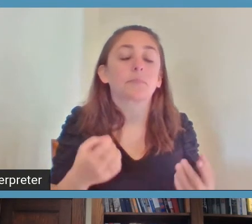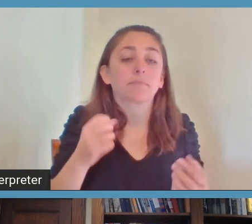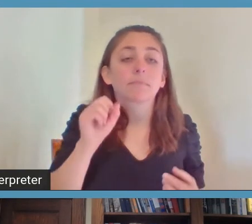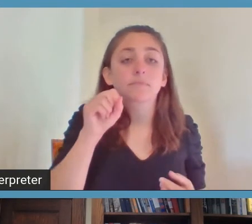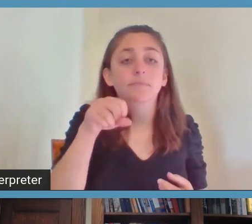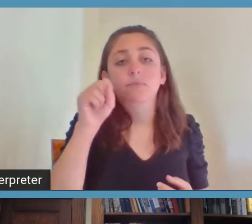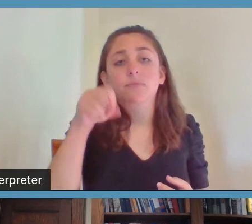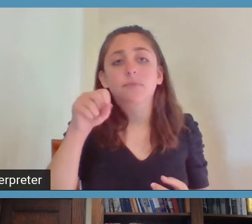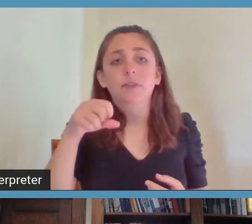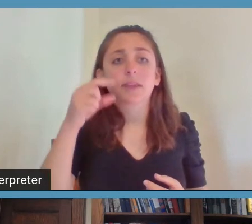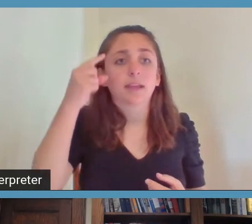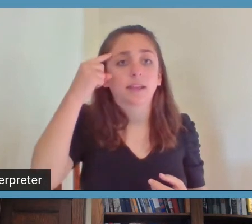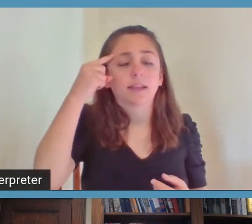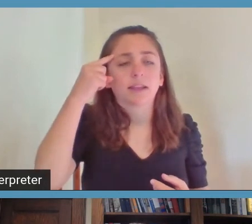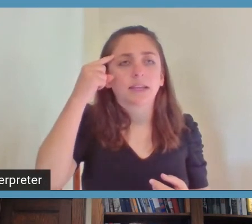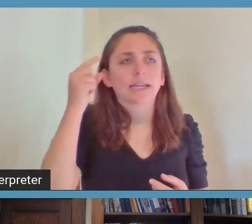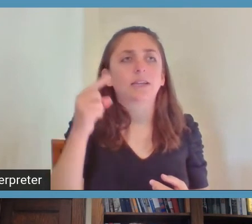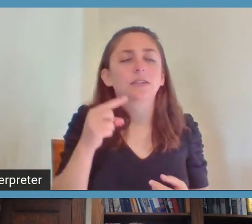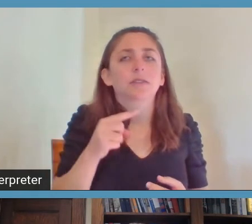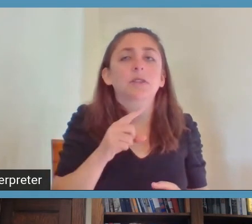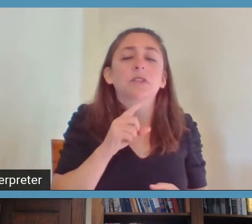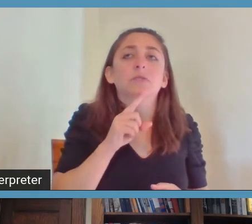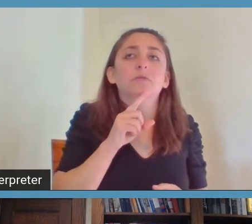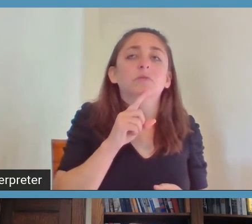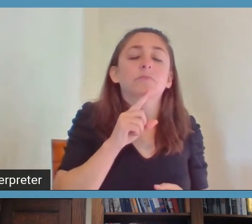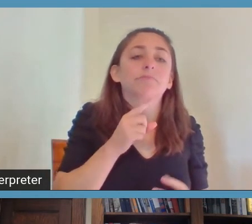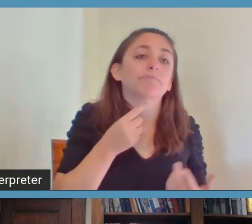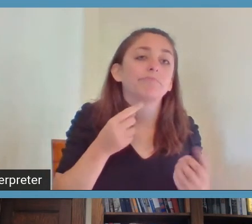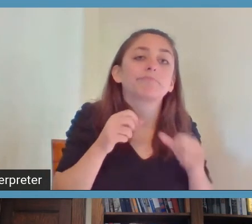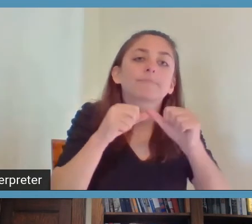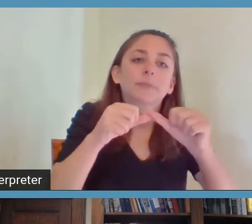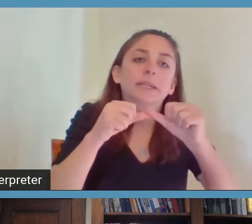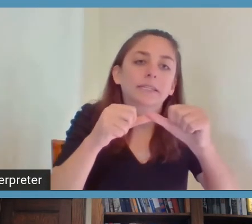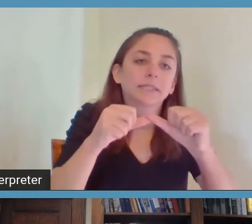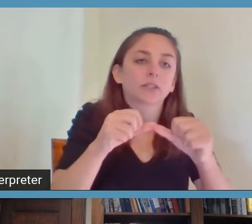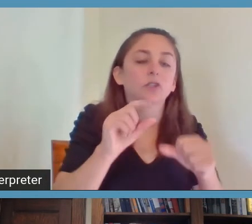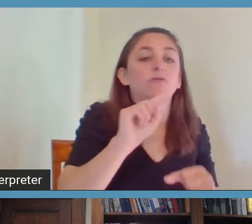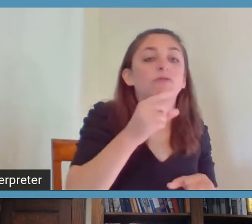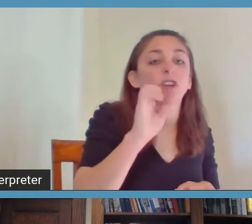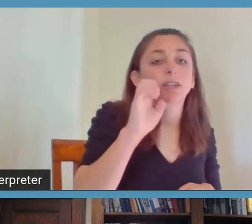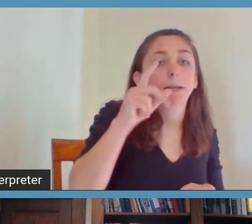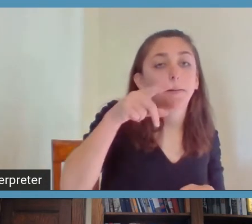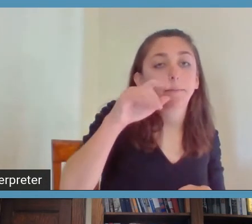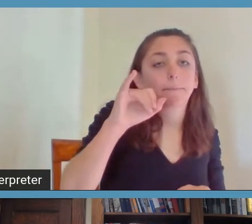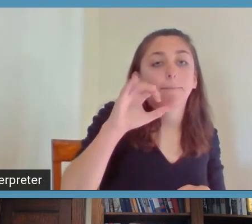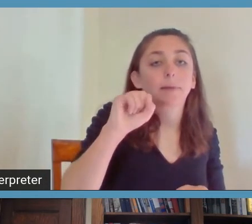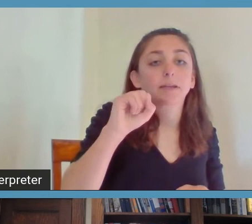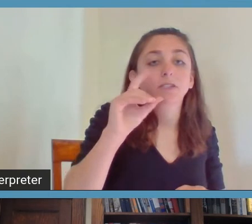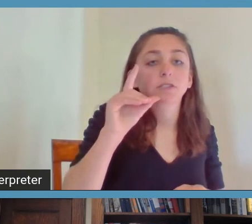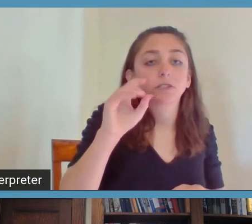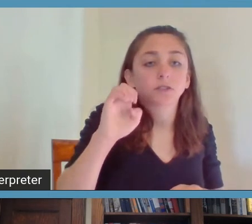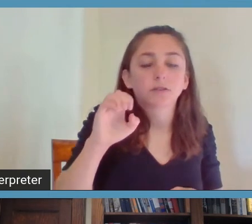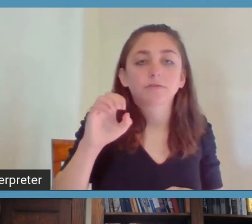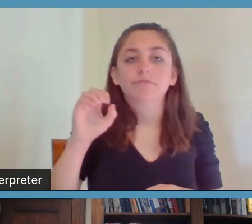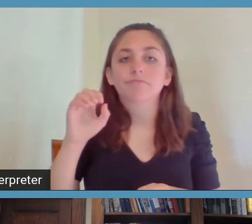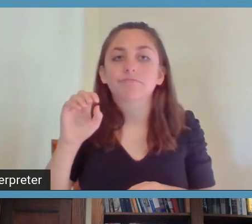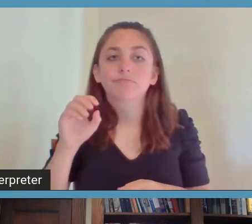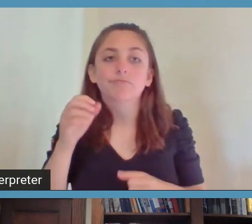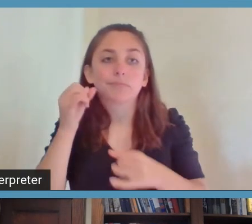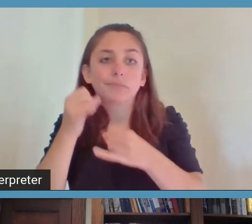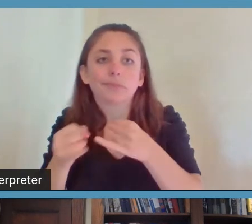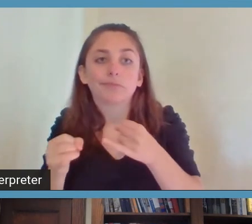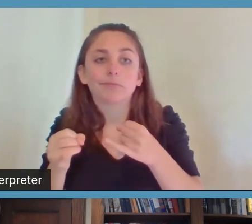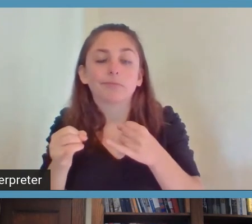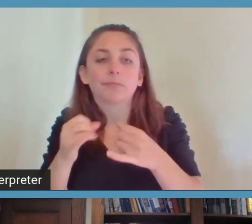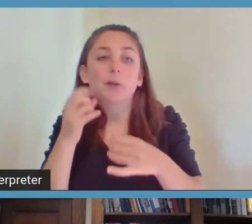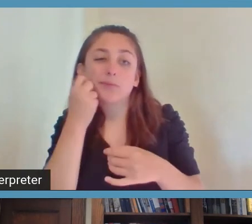I think it's pretty true to the beginning. I'm sure I've definitely streamlined some things along the way,